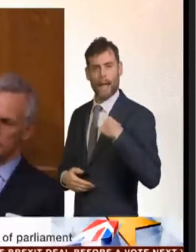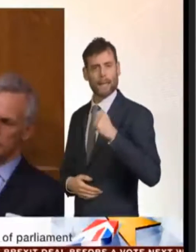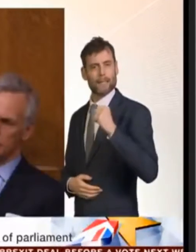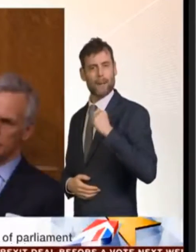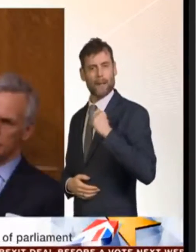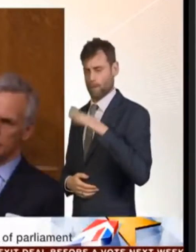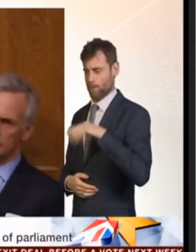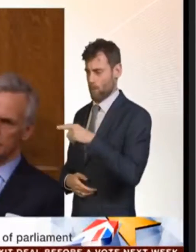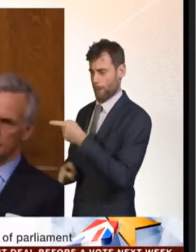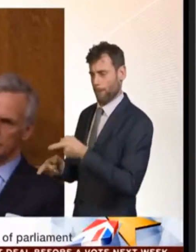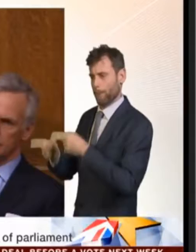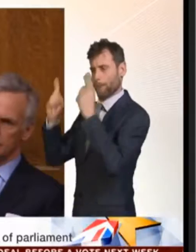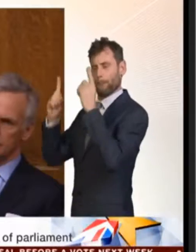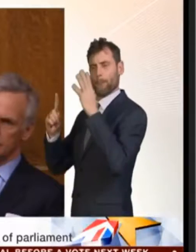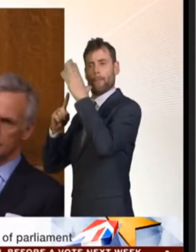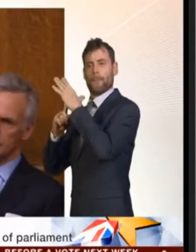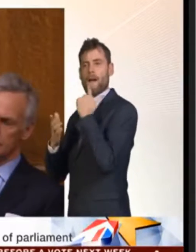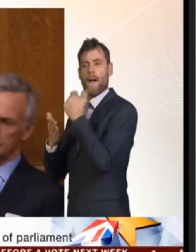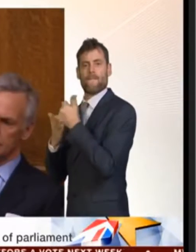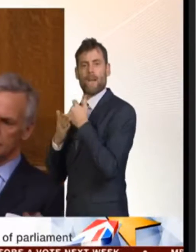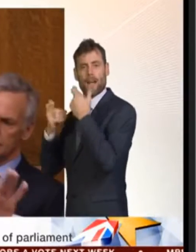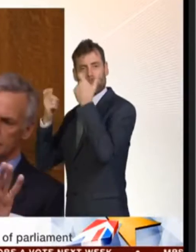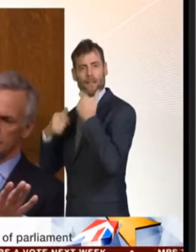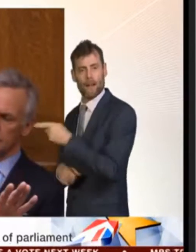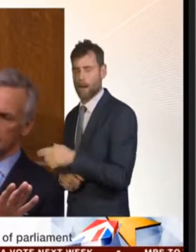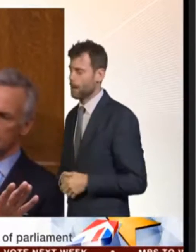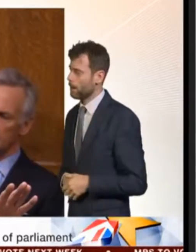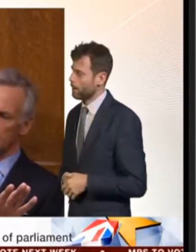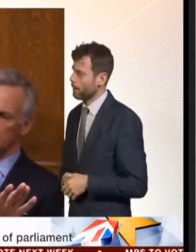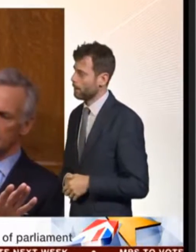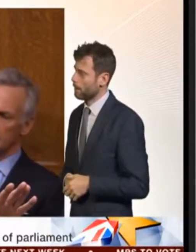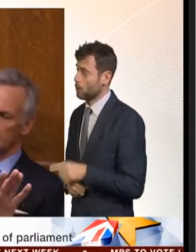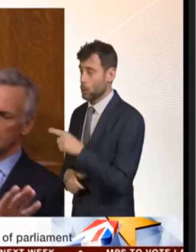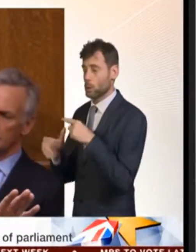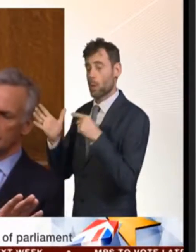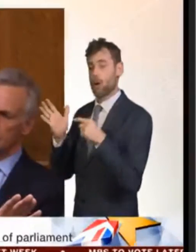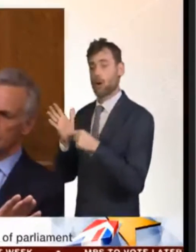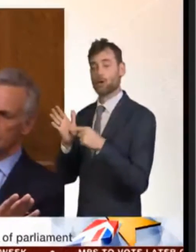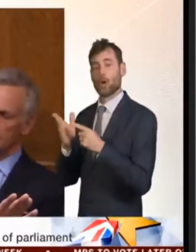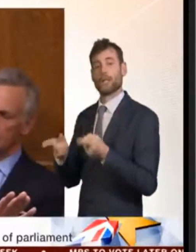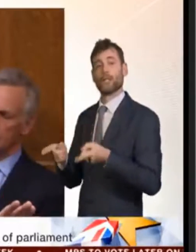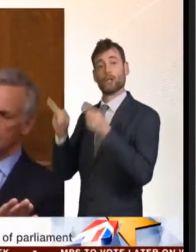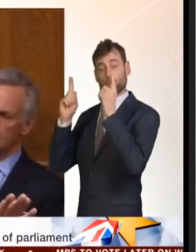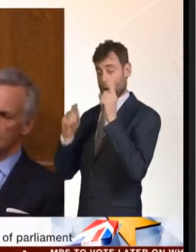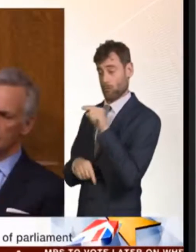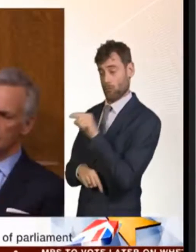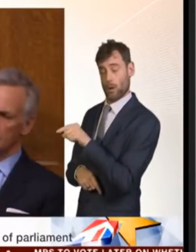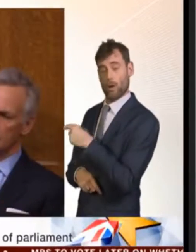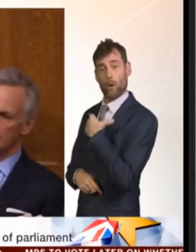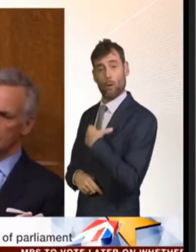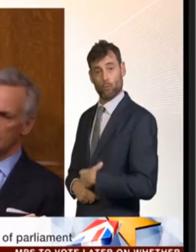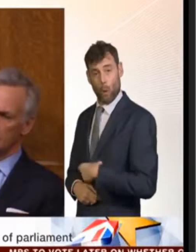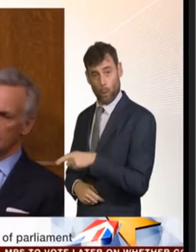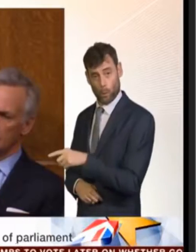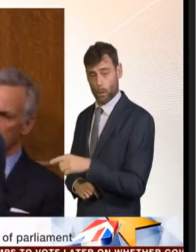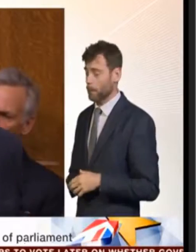Could I just add this? As to the role of the Attorney General, I simply refer to the authoritative